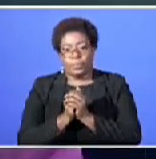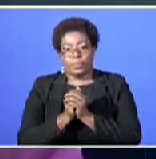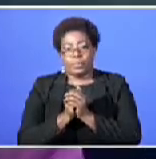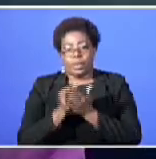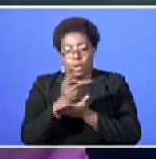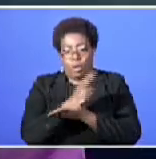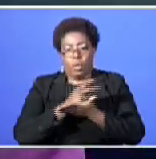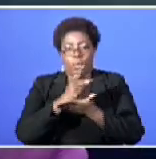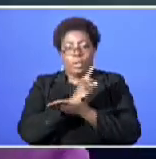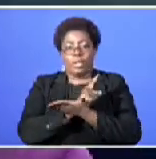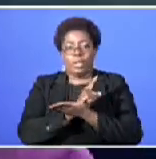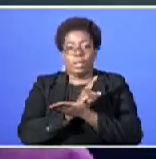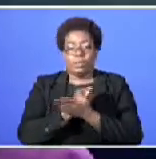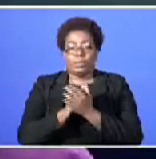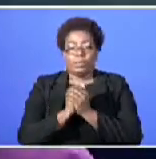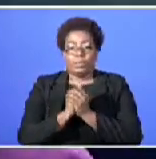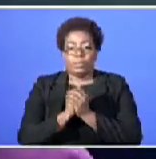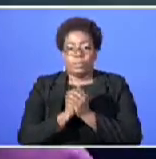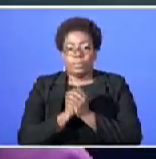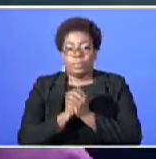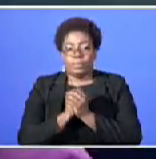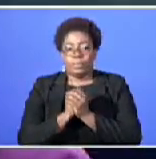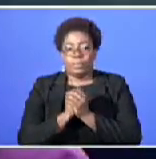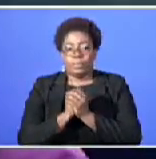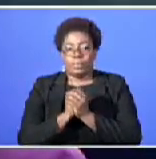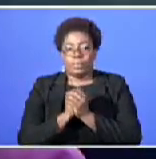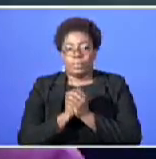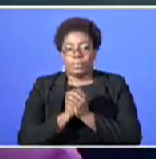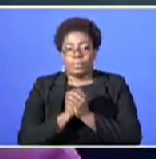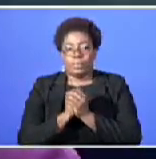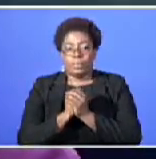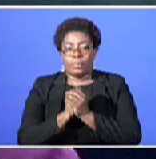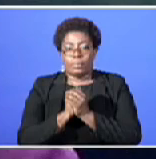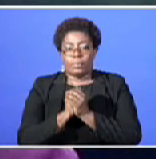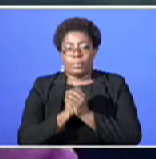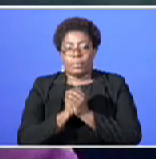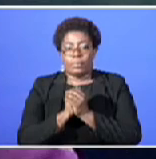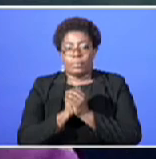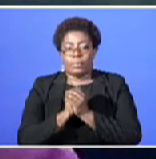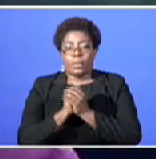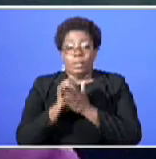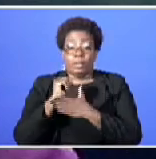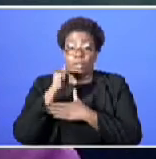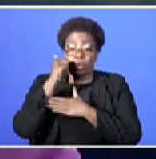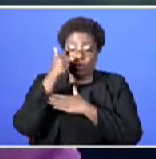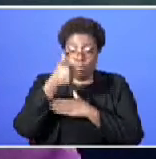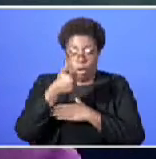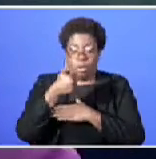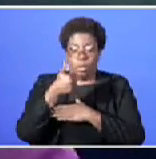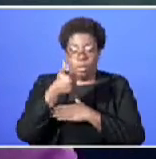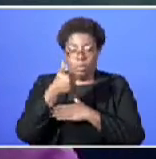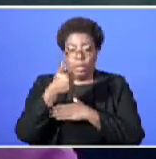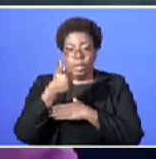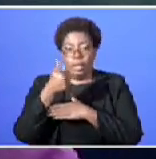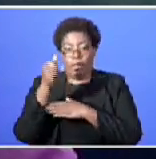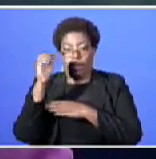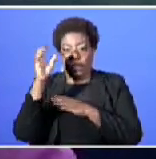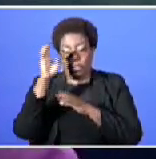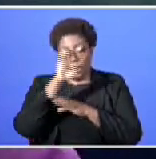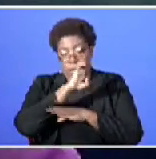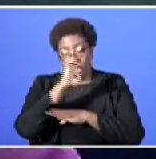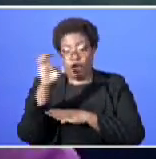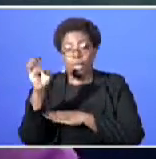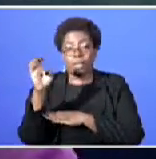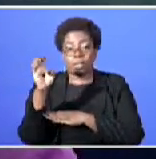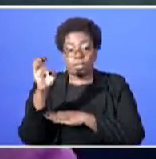Holy Week is the most sacred time. Tomorrow will be observed as Easter Sunday. It's a day when thousands around the world, including the Bahamas, will